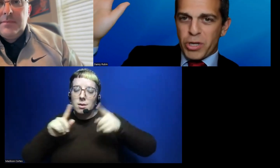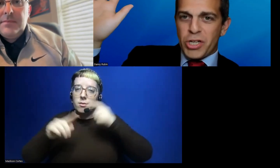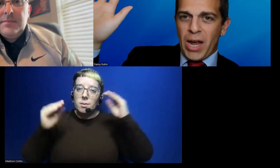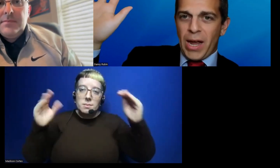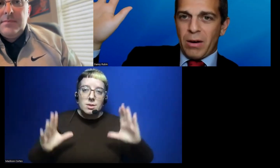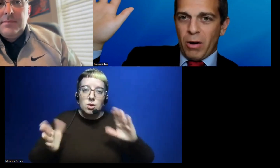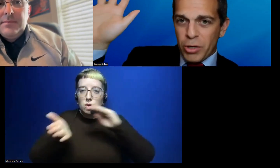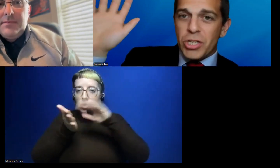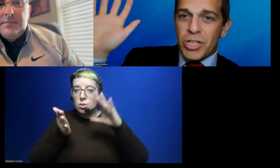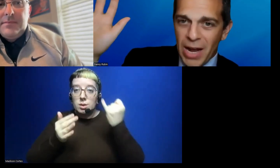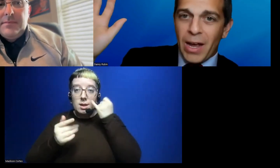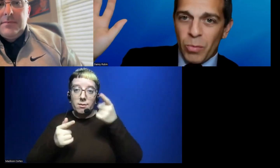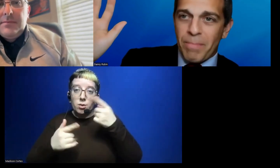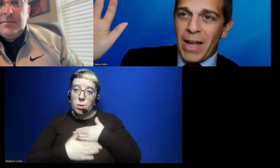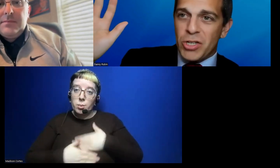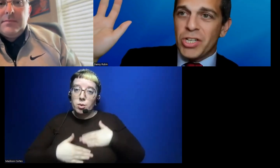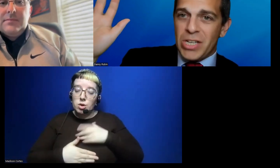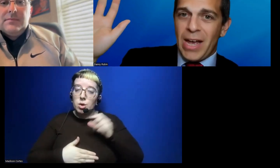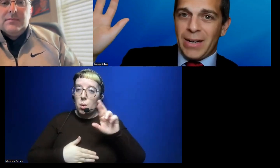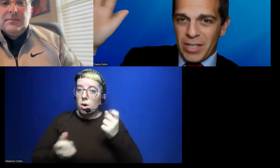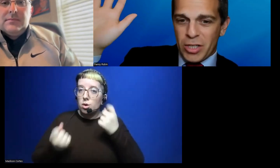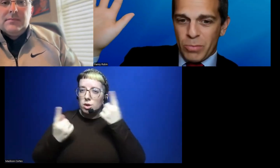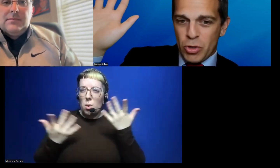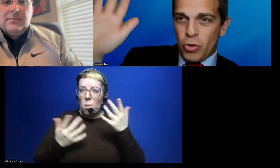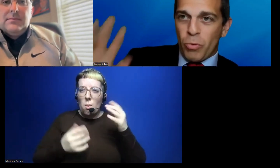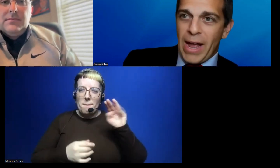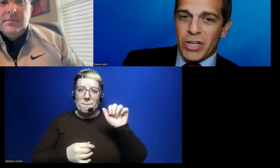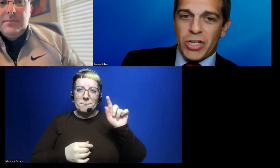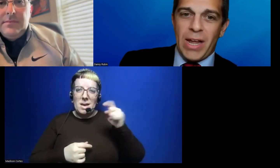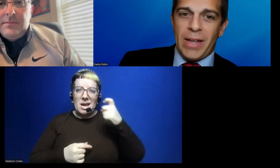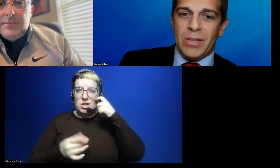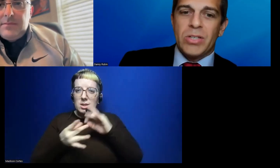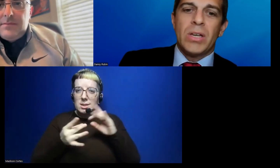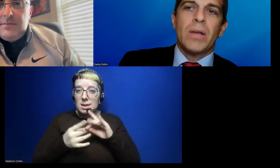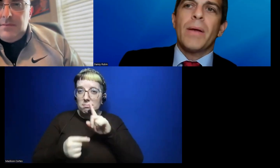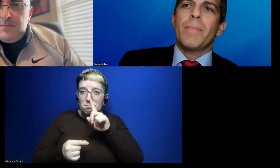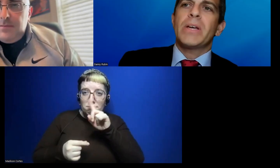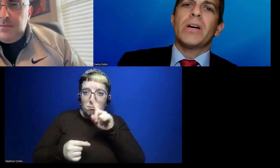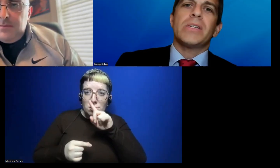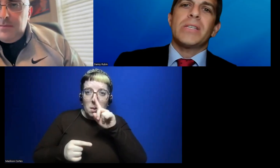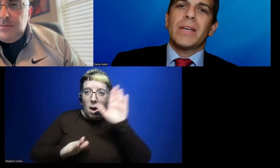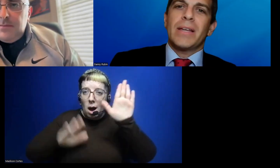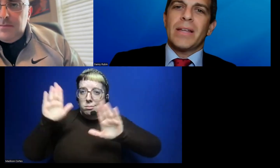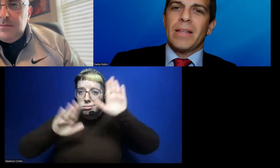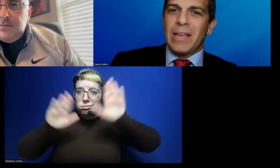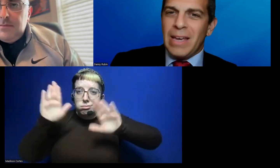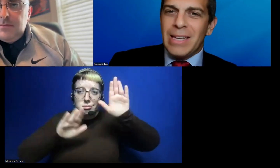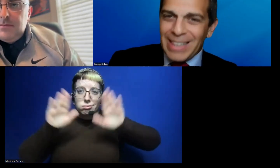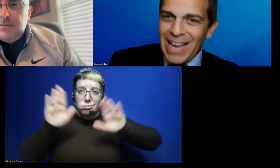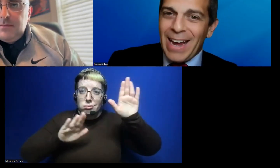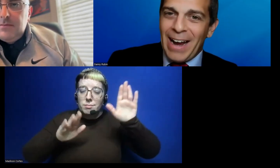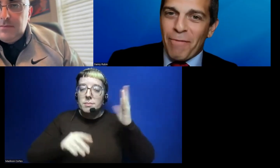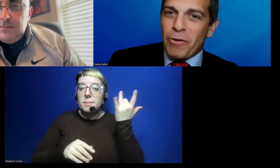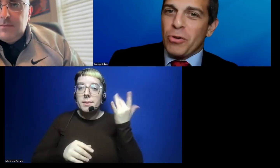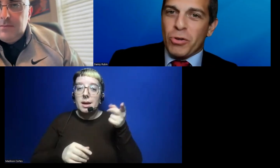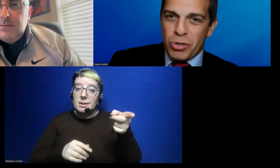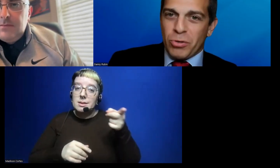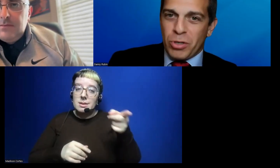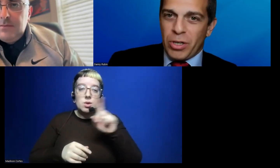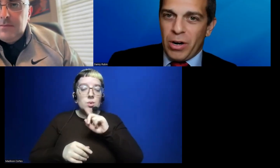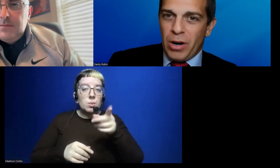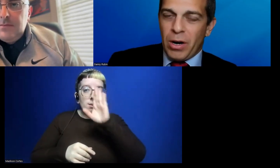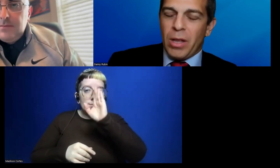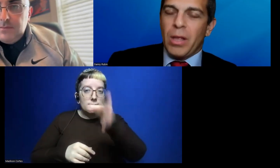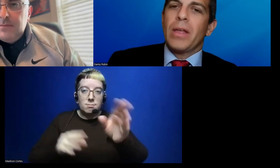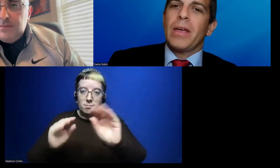you appreciate or understand what Matt just said? Can I see some Zoom reaction hands? Because he is laying it out for you